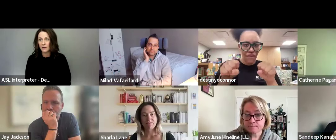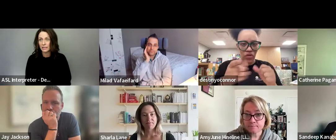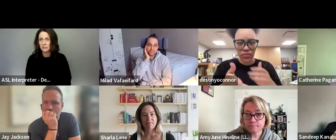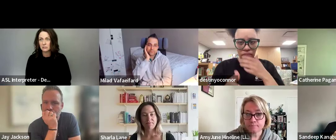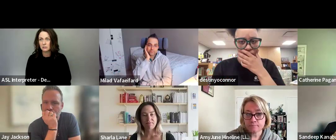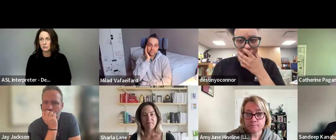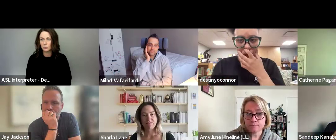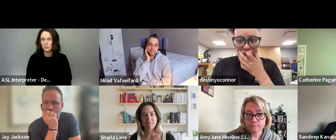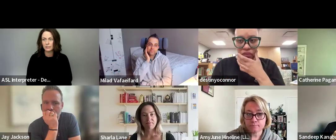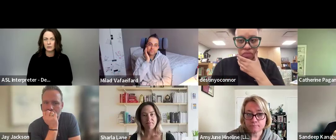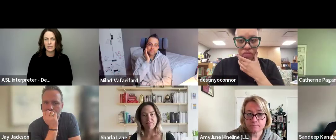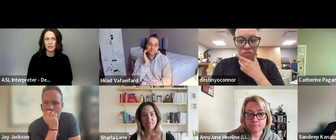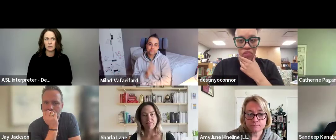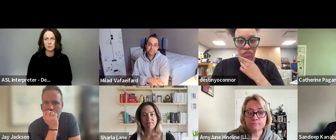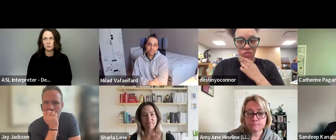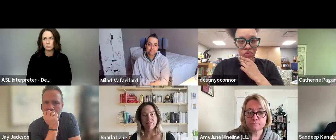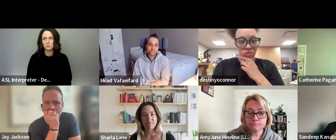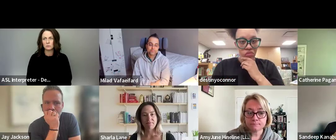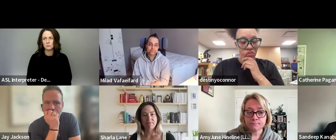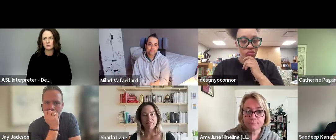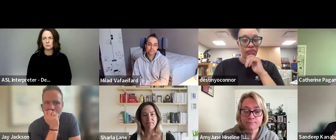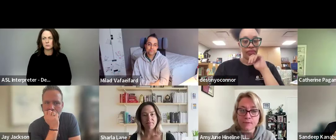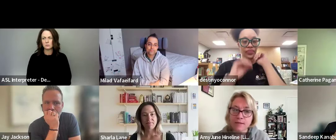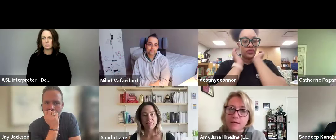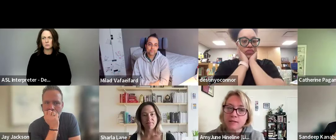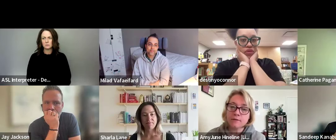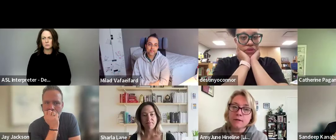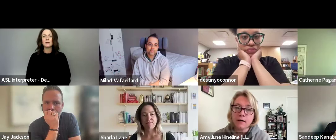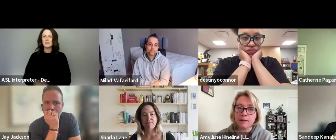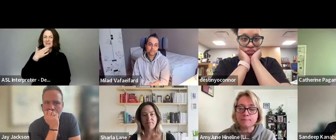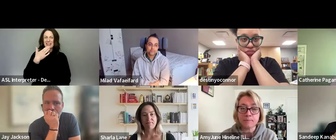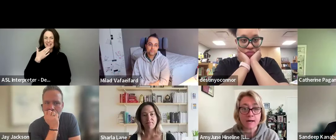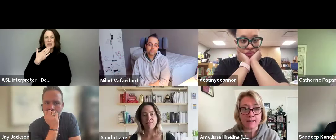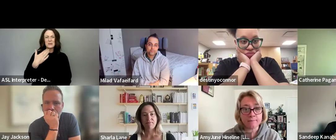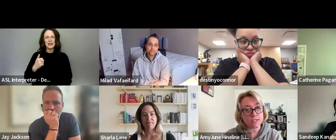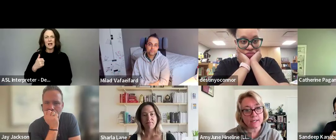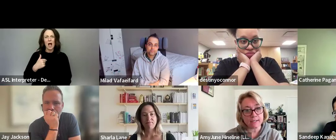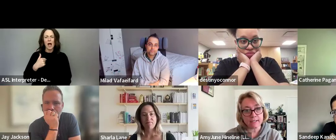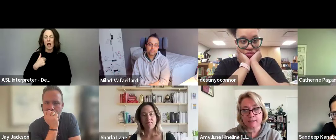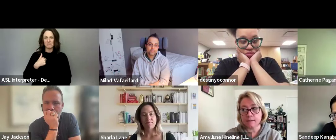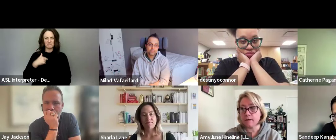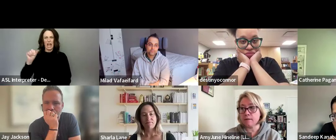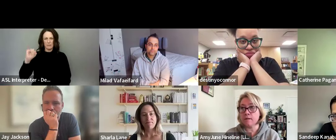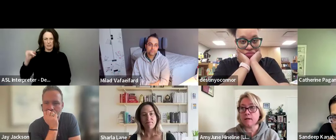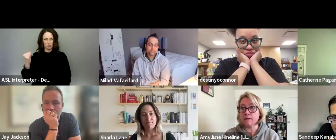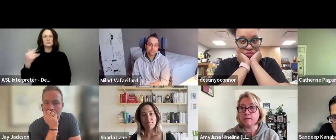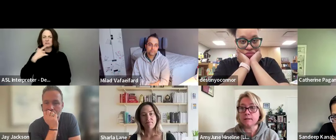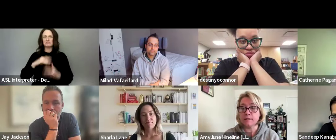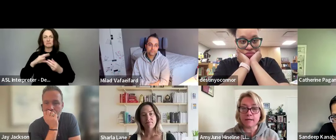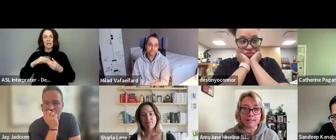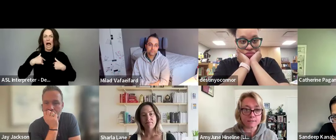meeting invites. Would you like to go ahead, Amy June? Thank you. I've been sharing